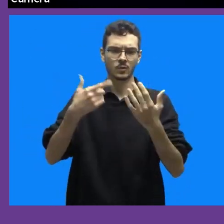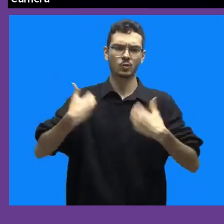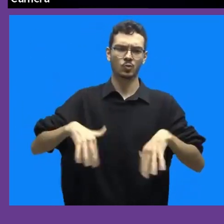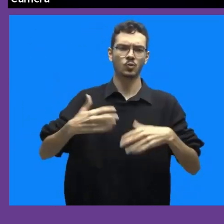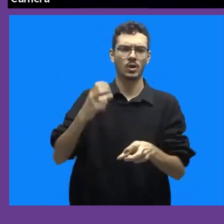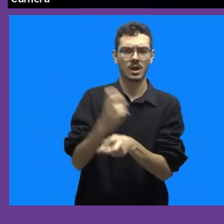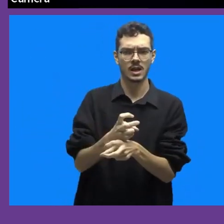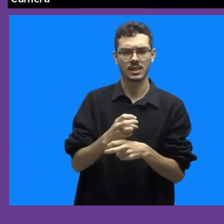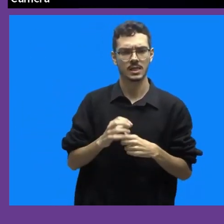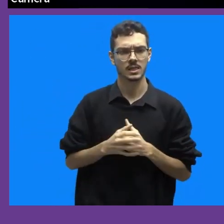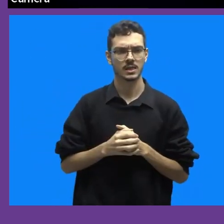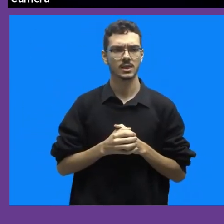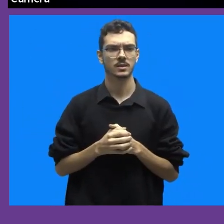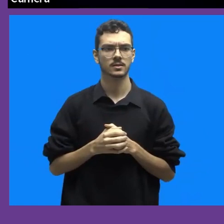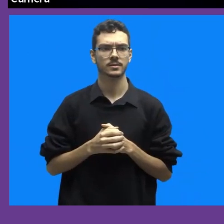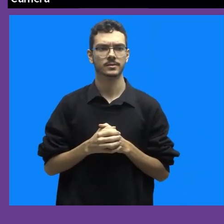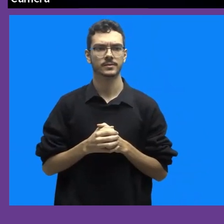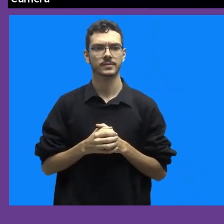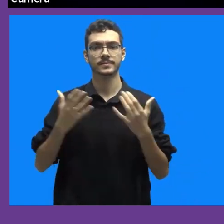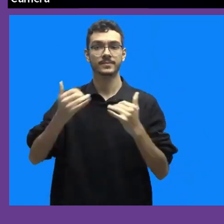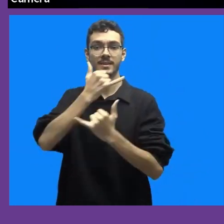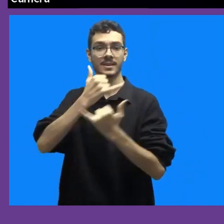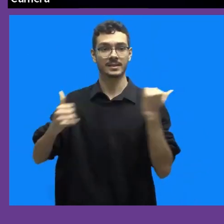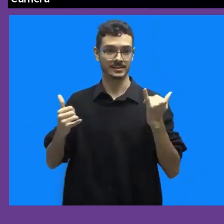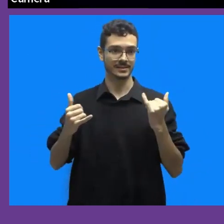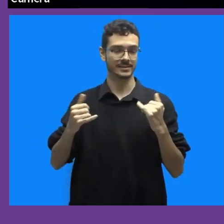advancements, particularly in assistive technologies,